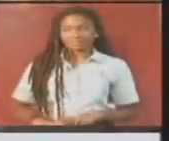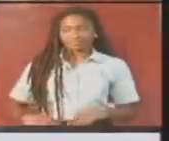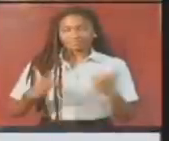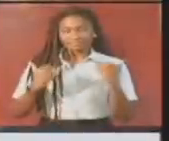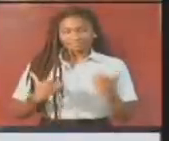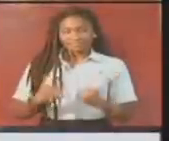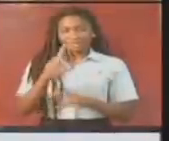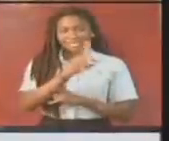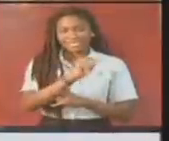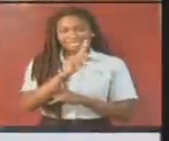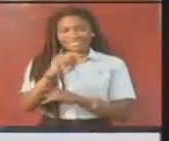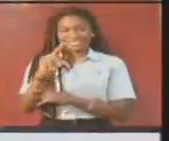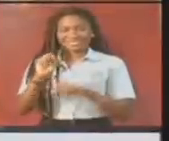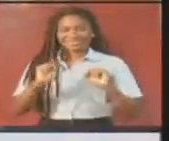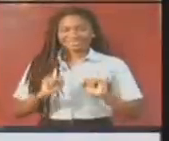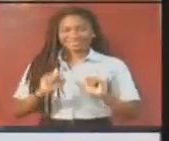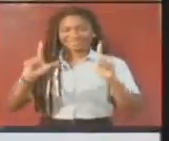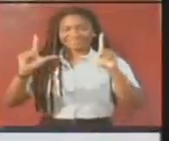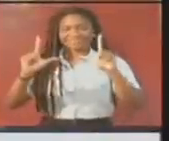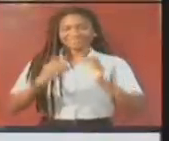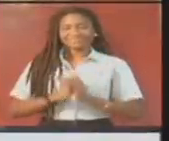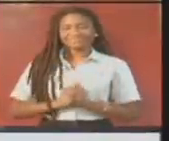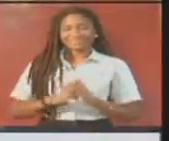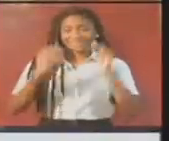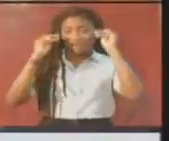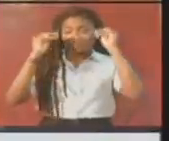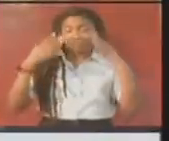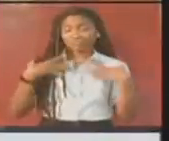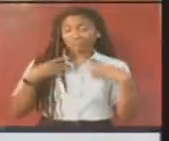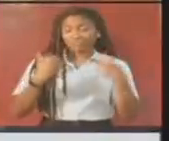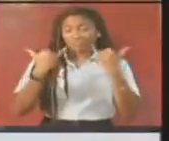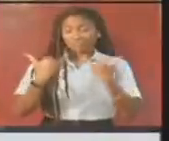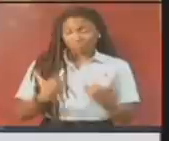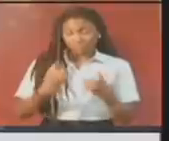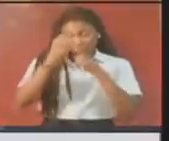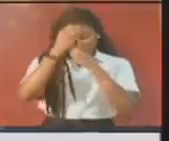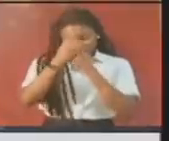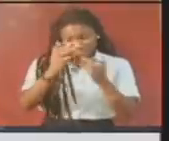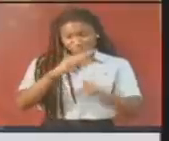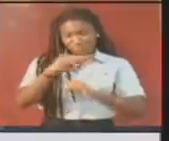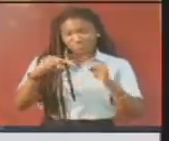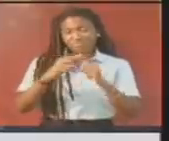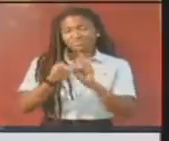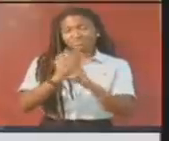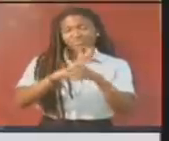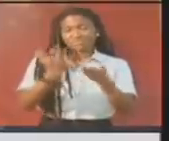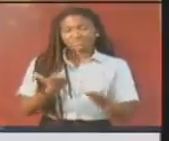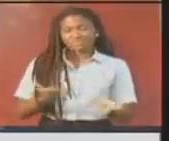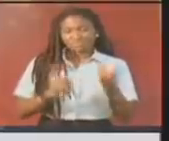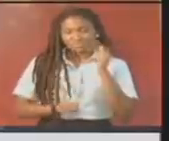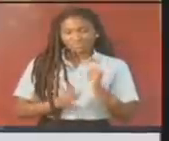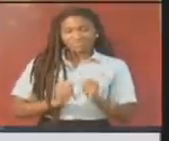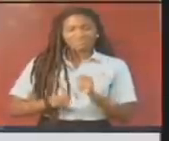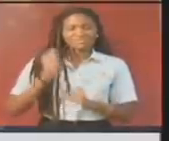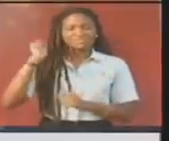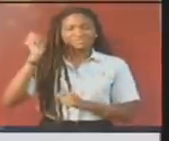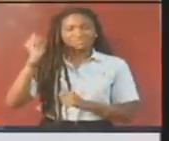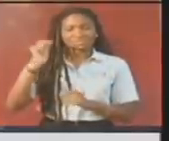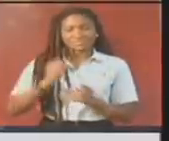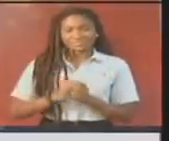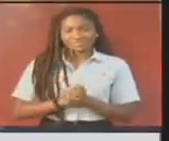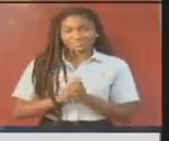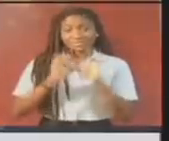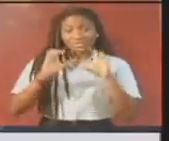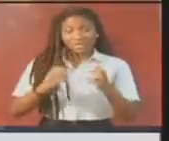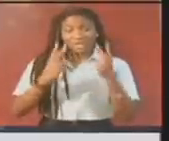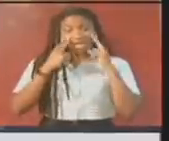This is TTT Live. I'm Mahalia Joseph Wharton. The Ministry of Health is giving an update on the status of COVID-19 in Trinidad and Tobago. We're bringing